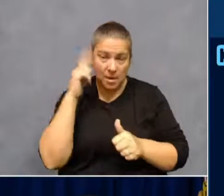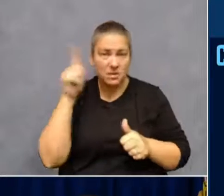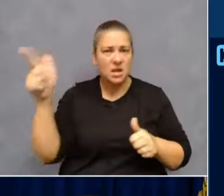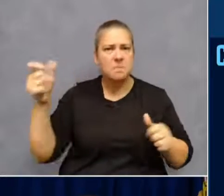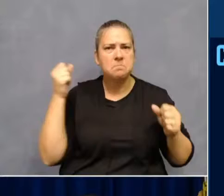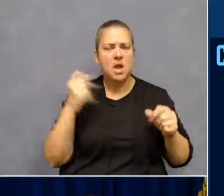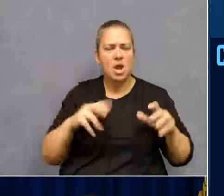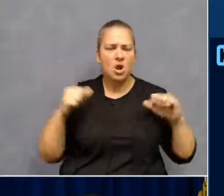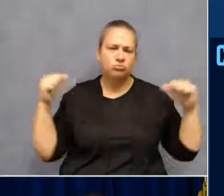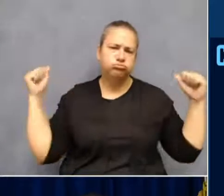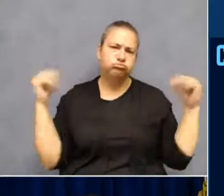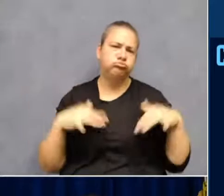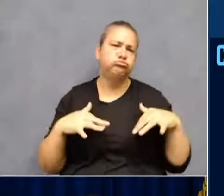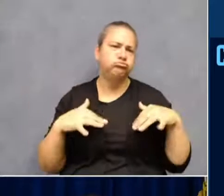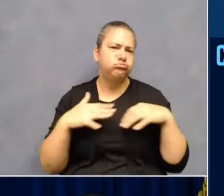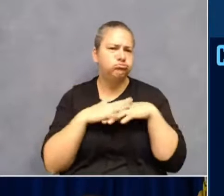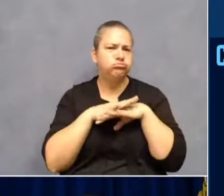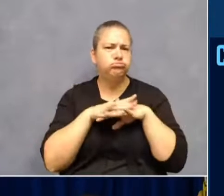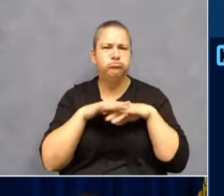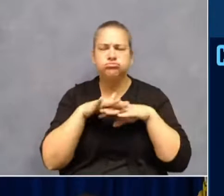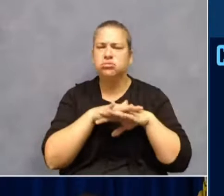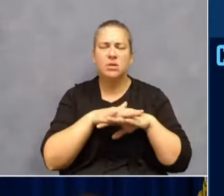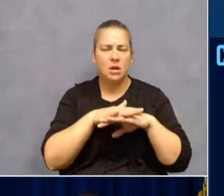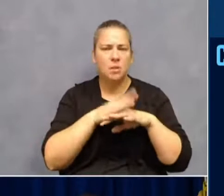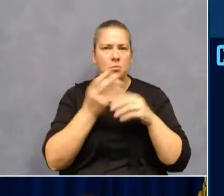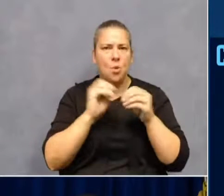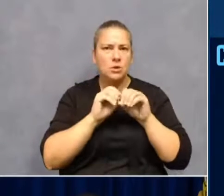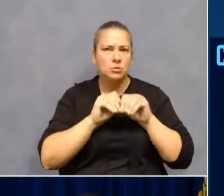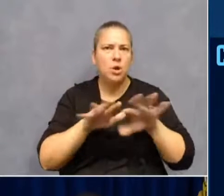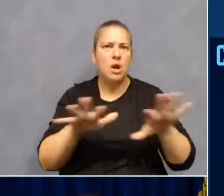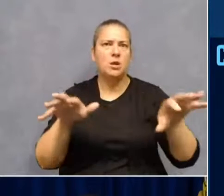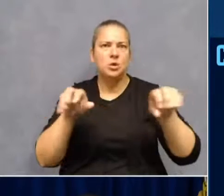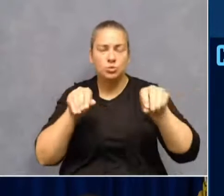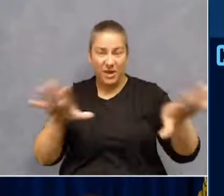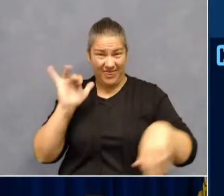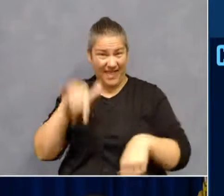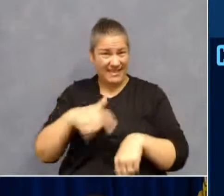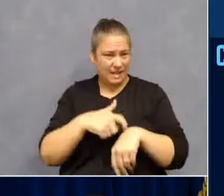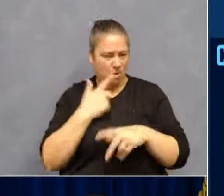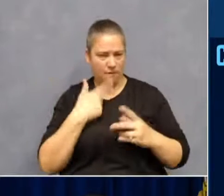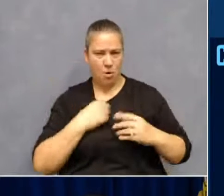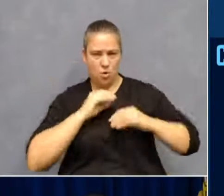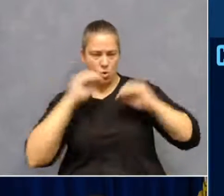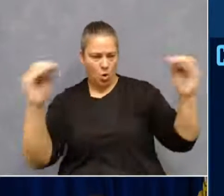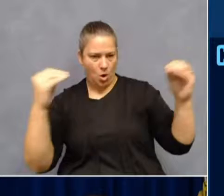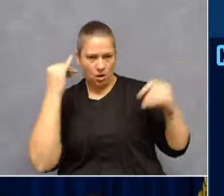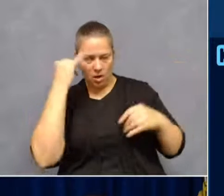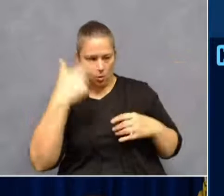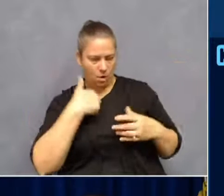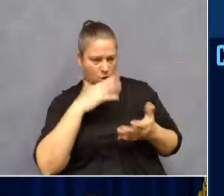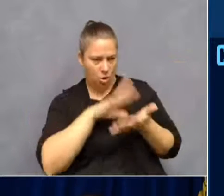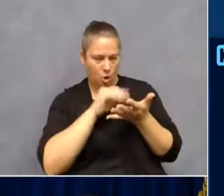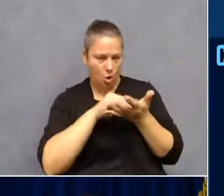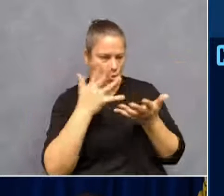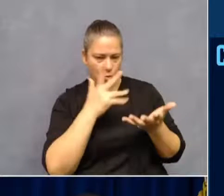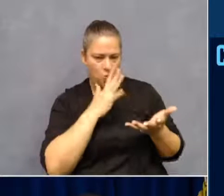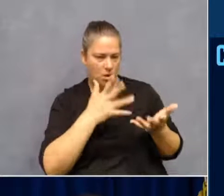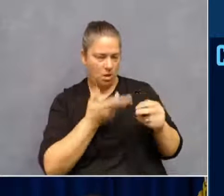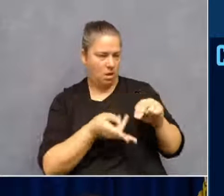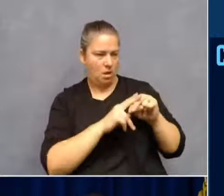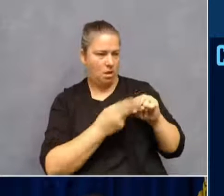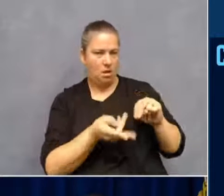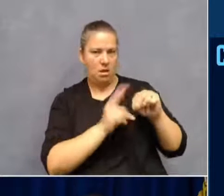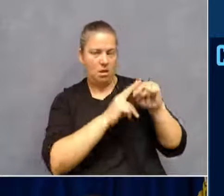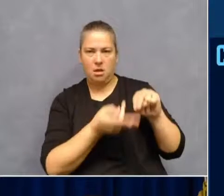time when we didn't even have good treatment for it, and the mortality rate was oh so high. But we came together as Kentuckians, and we